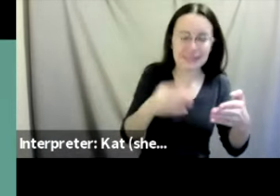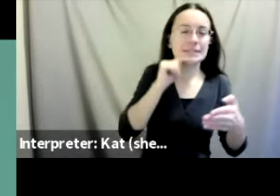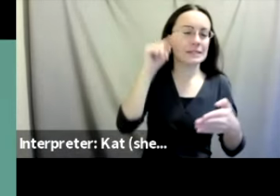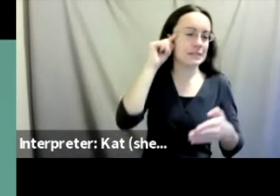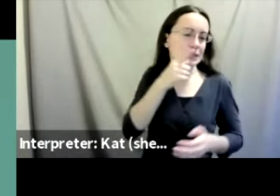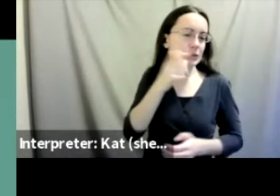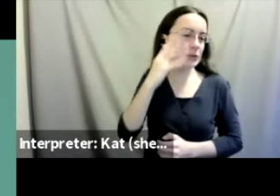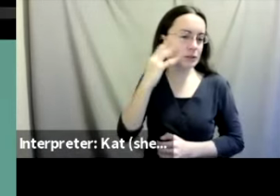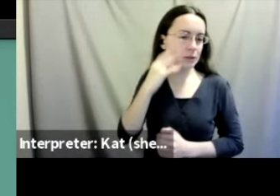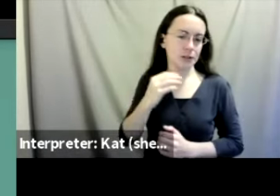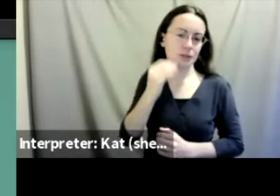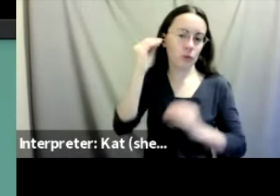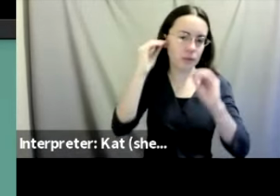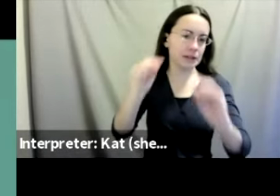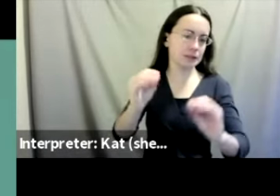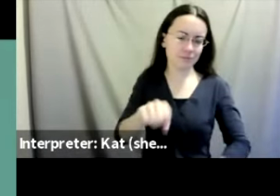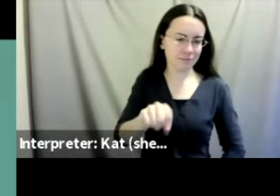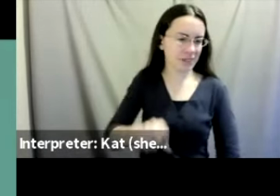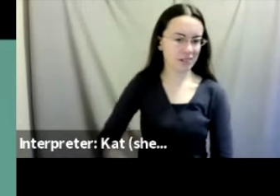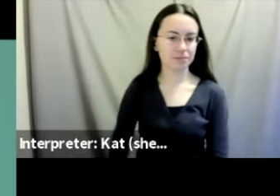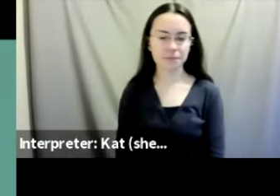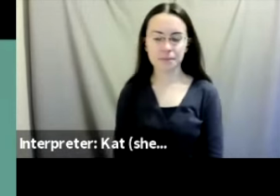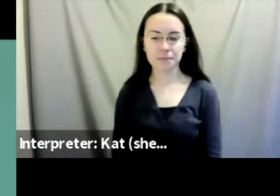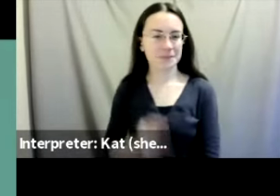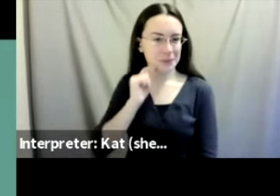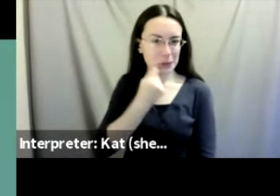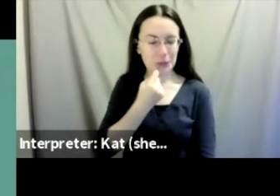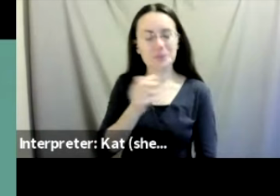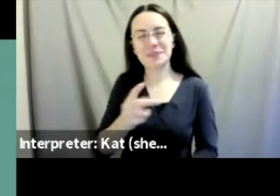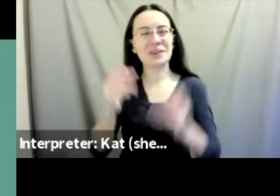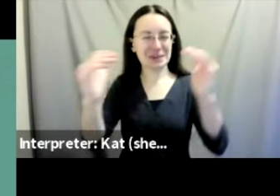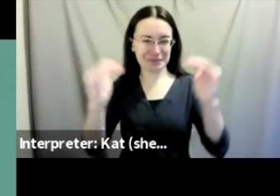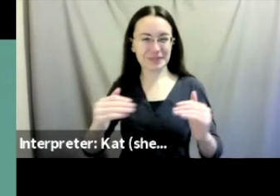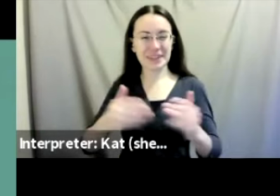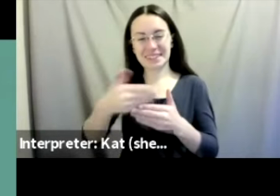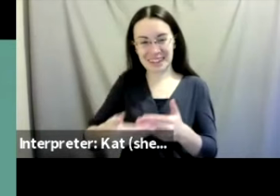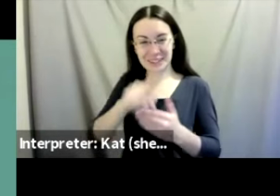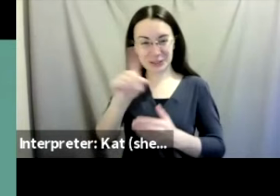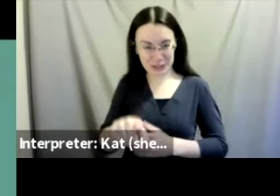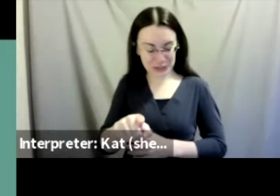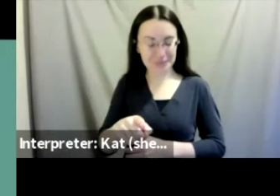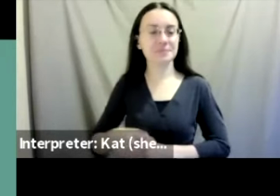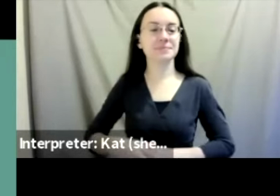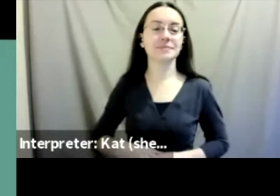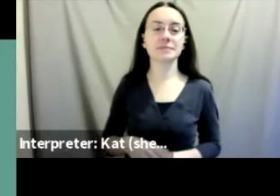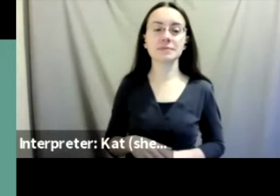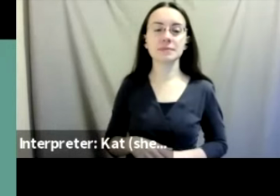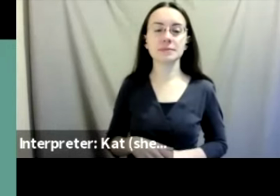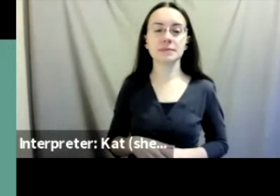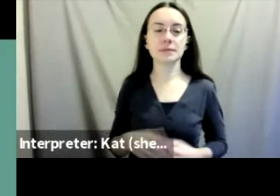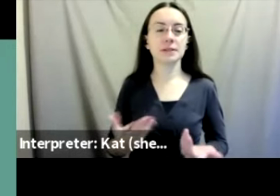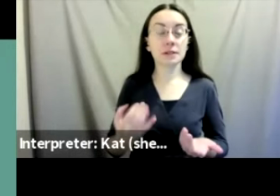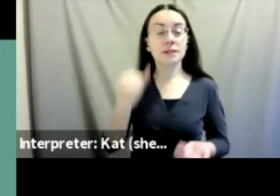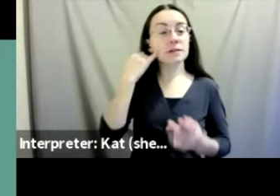really cool. So I'm going to move on to the next question. So as a young person,